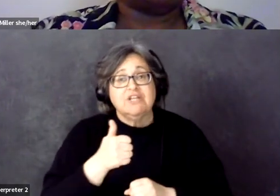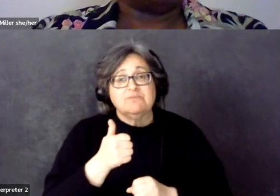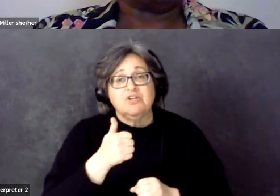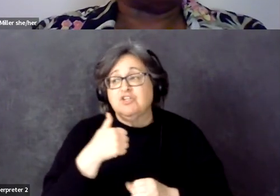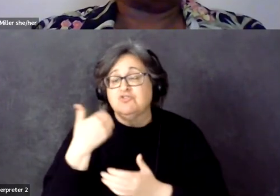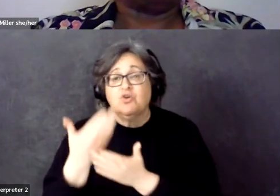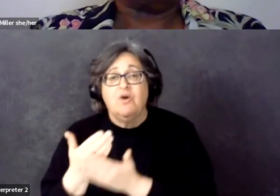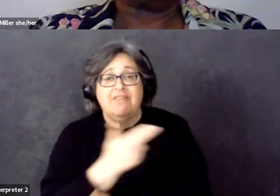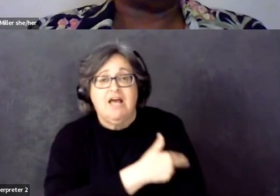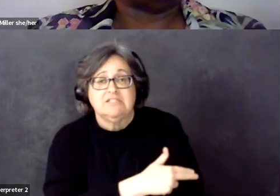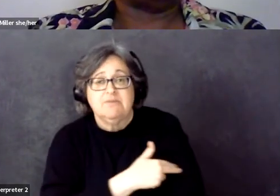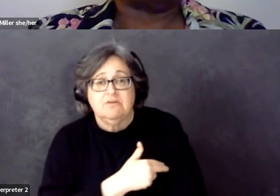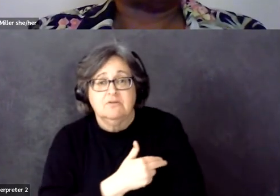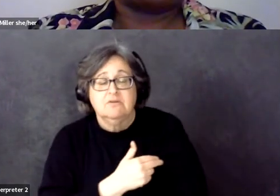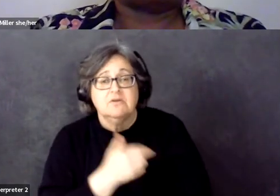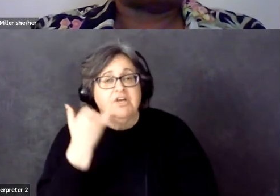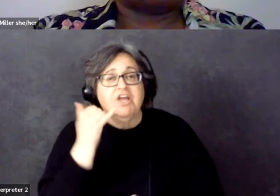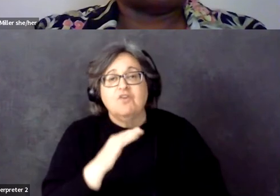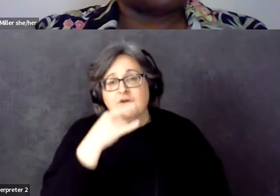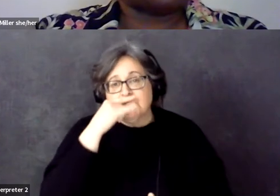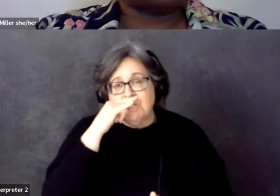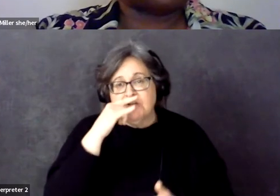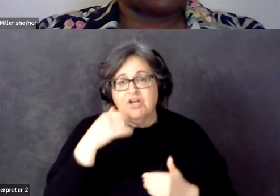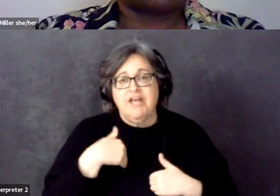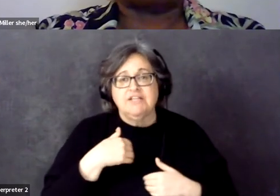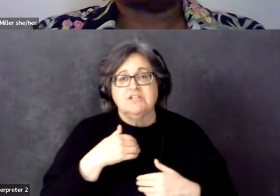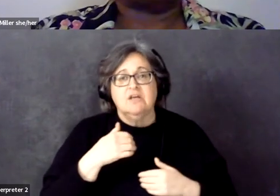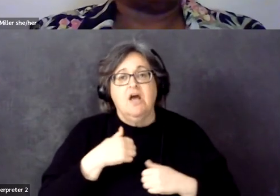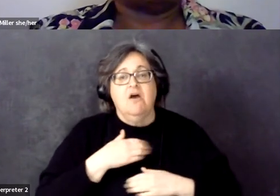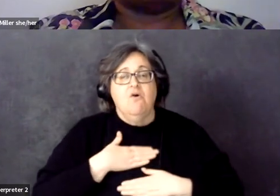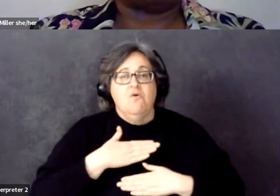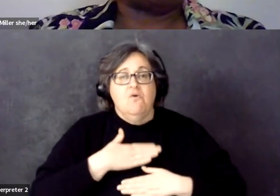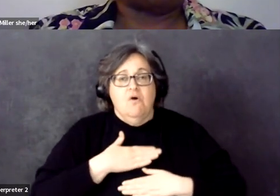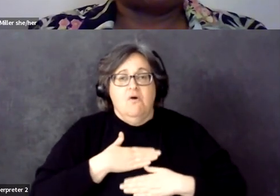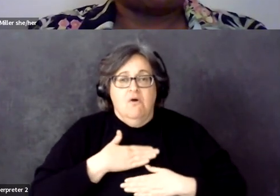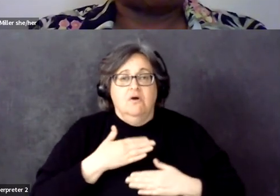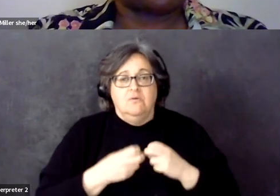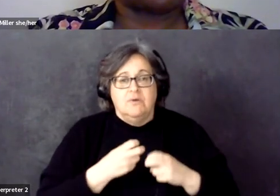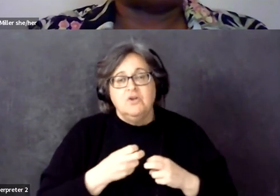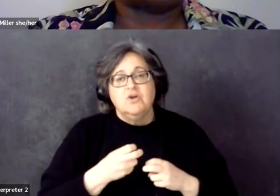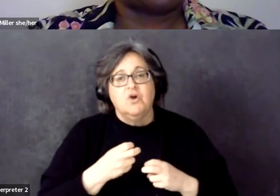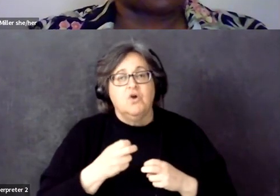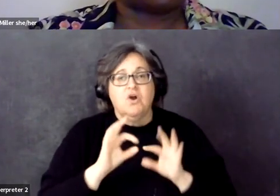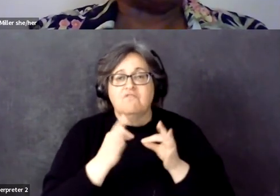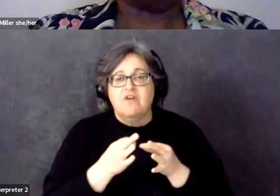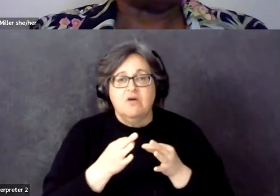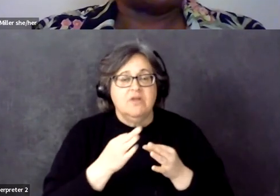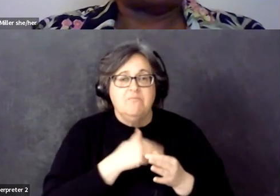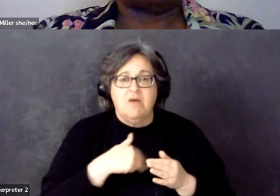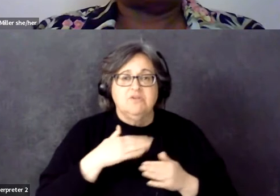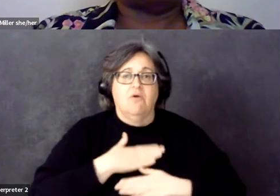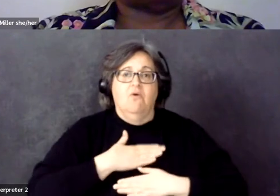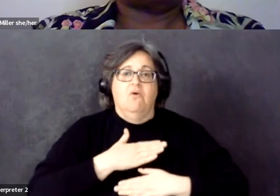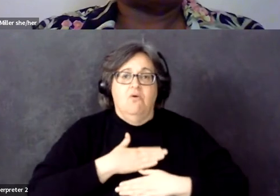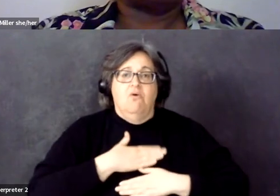hospital if your child was having an asthma attack or a family member was having an asthma attack,